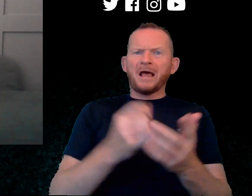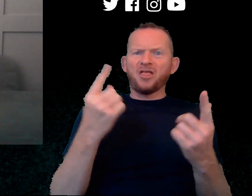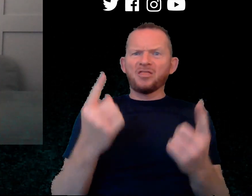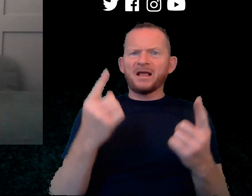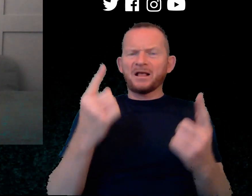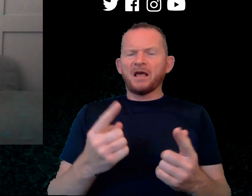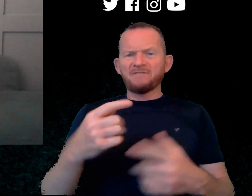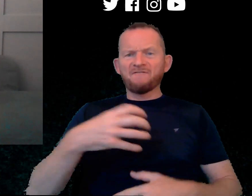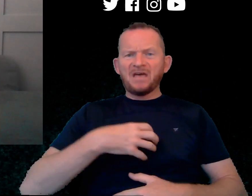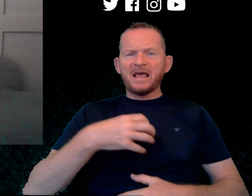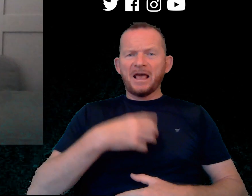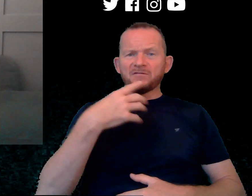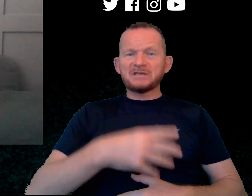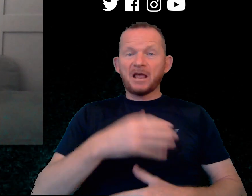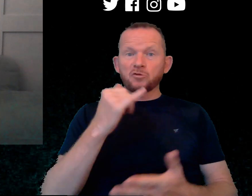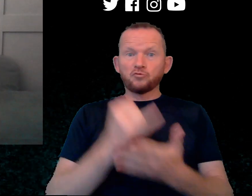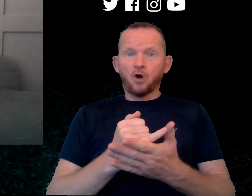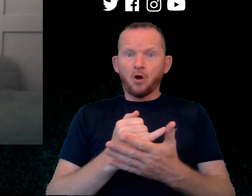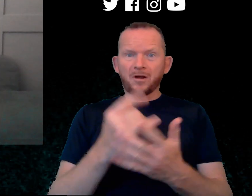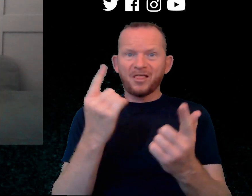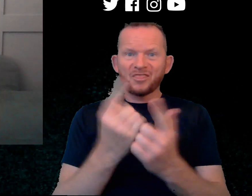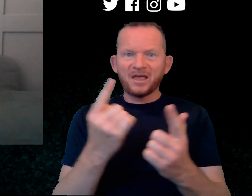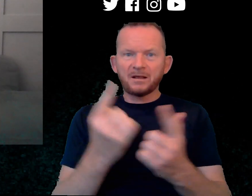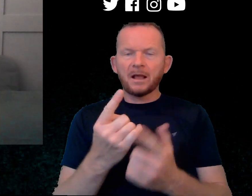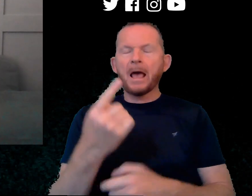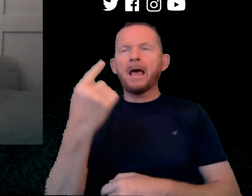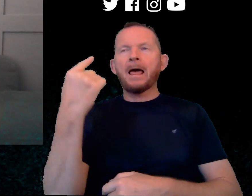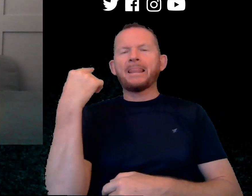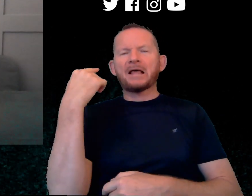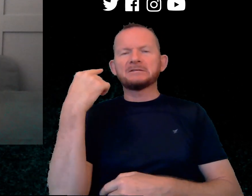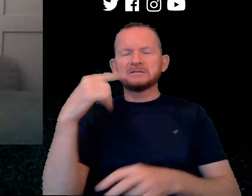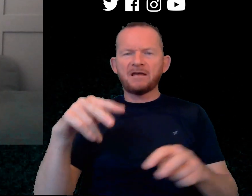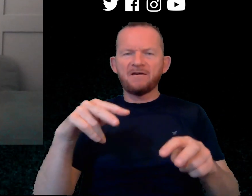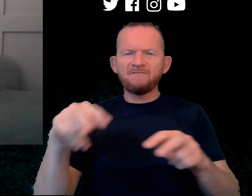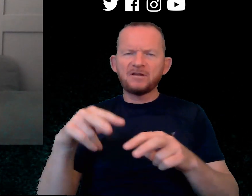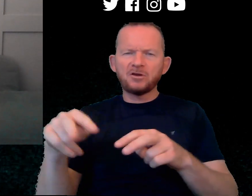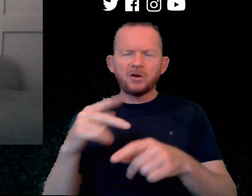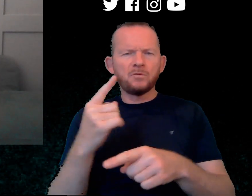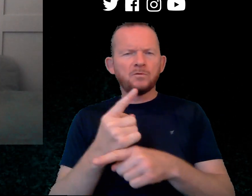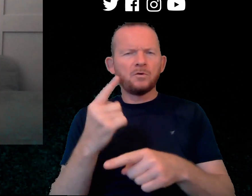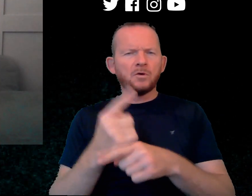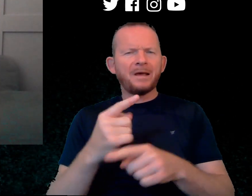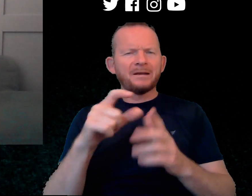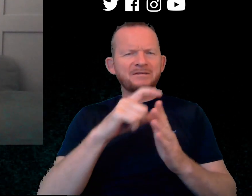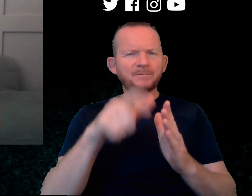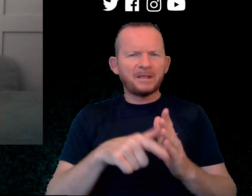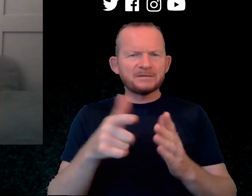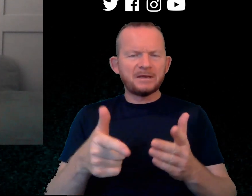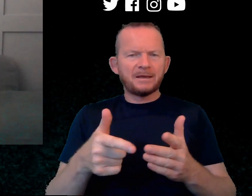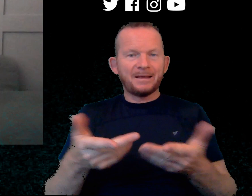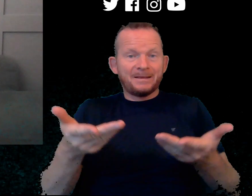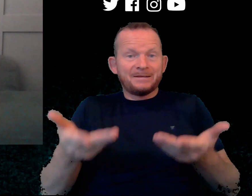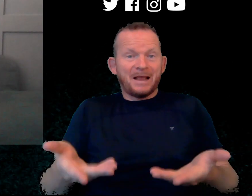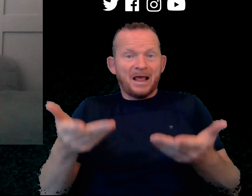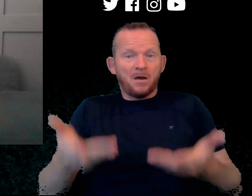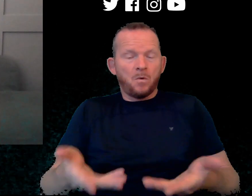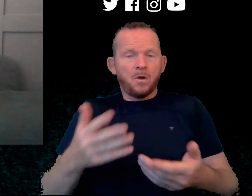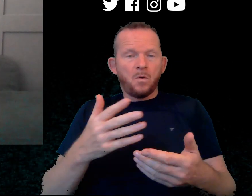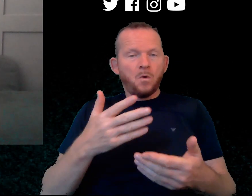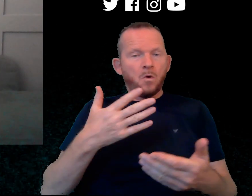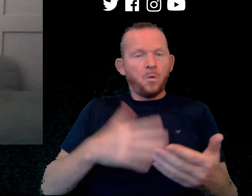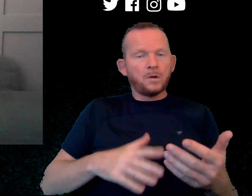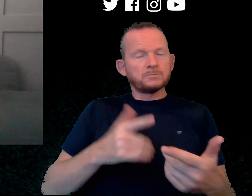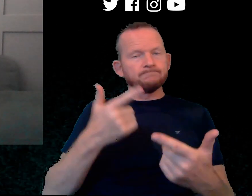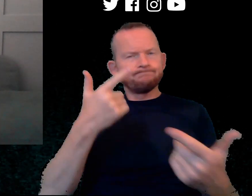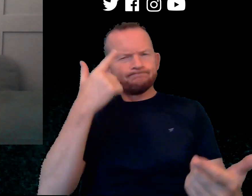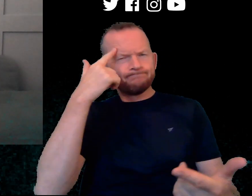right thing for fear of saying the wrong. In my last video we touched on the term disability, and in this one I wanted to explore the